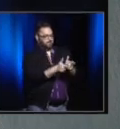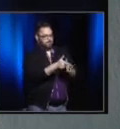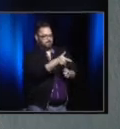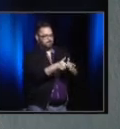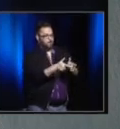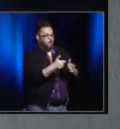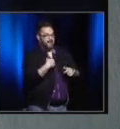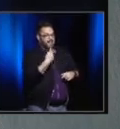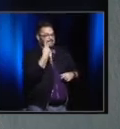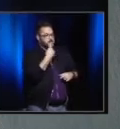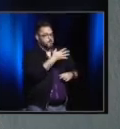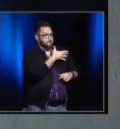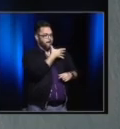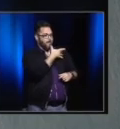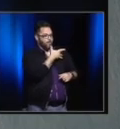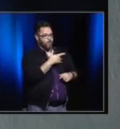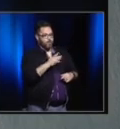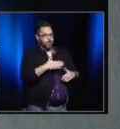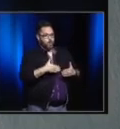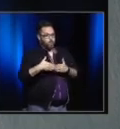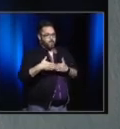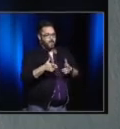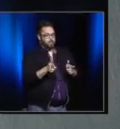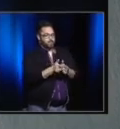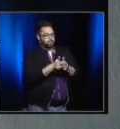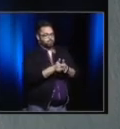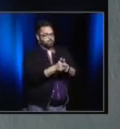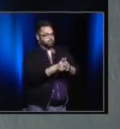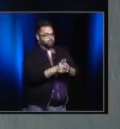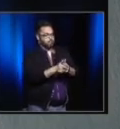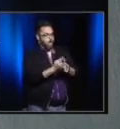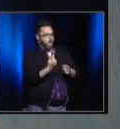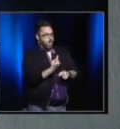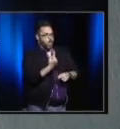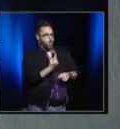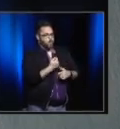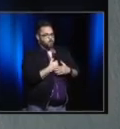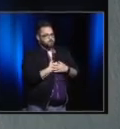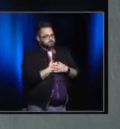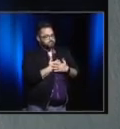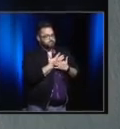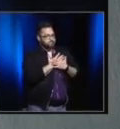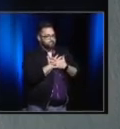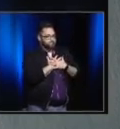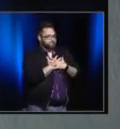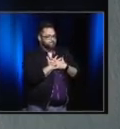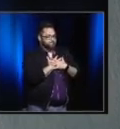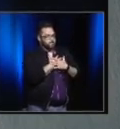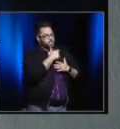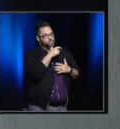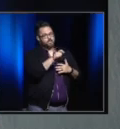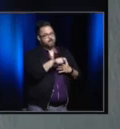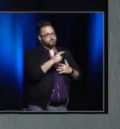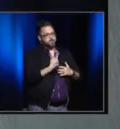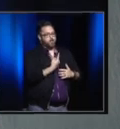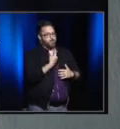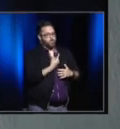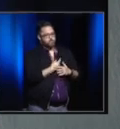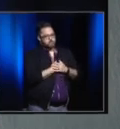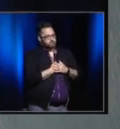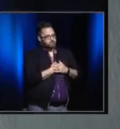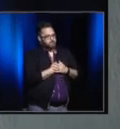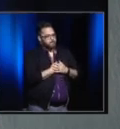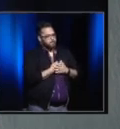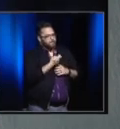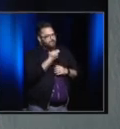with her calf, and it happens more than is acceptable. They should not be alone. But with so few dolphins, their groups